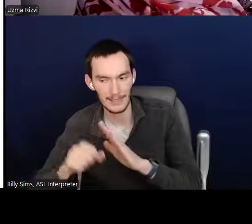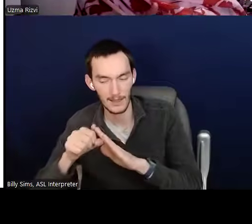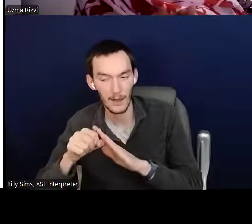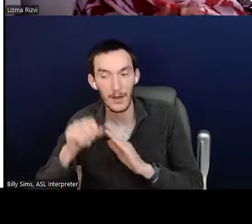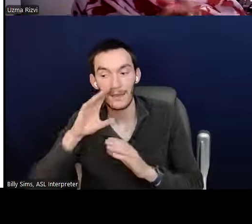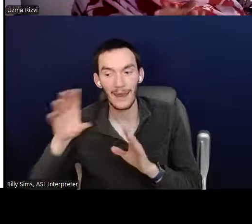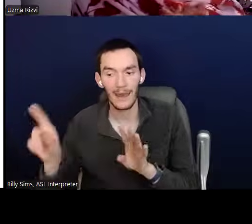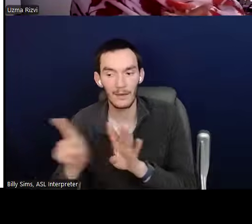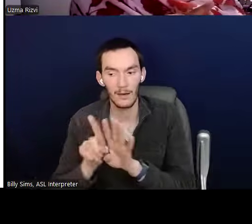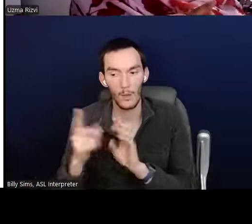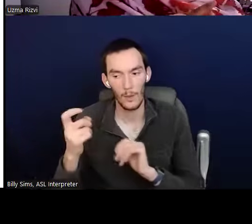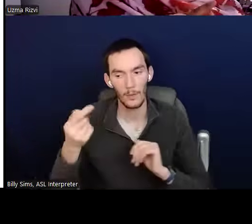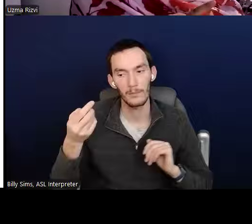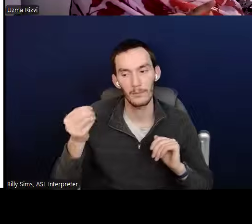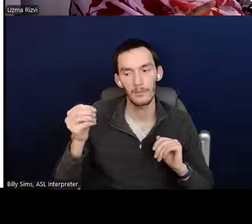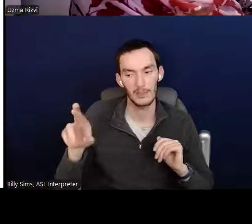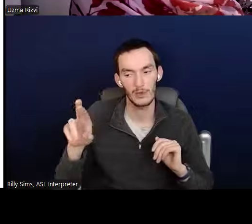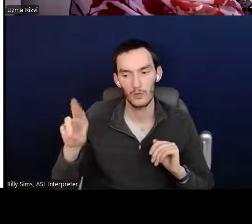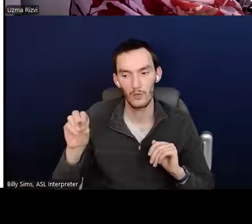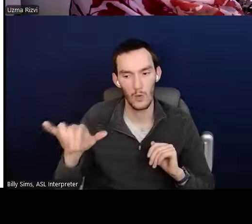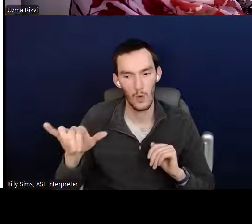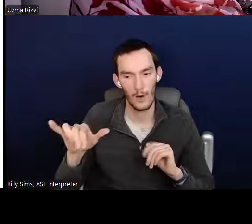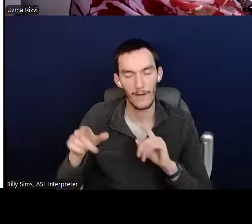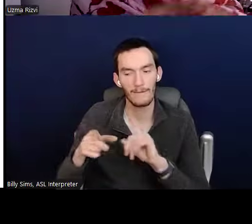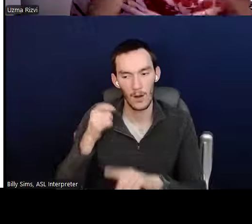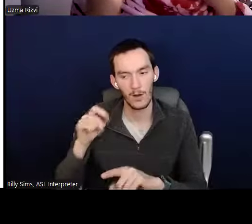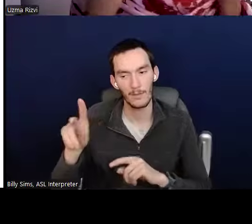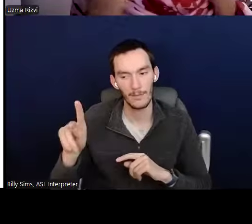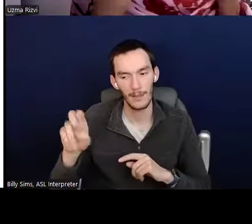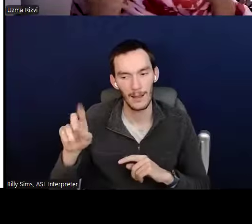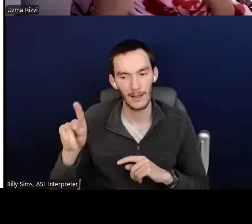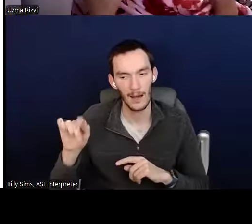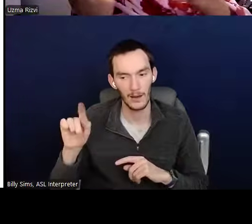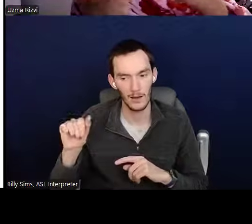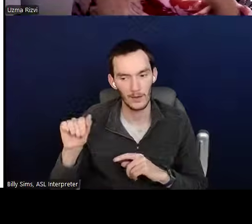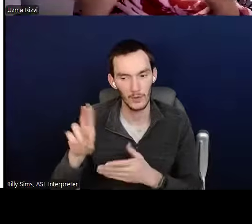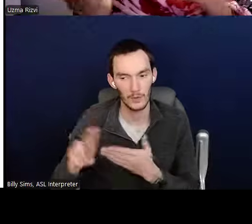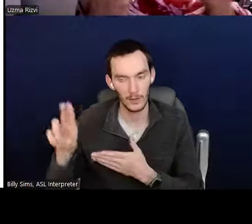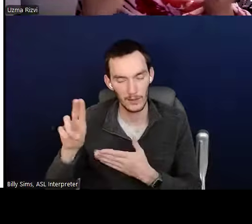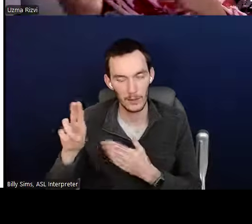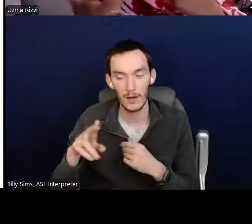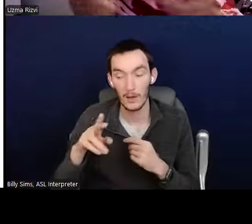anthropologist, Mr. Roy, who joined in from Calcutta University. So just to get a sense of just like how